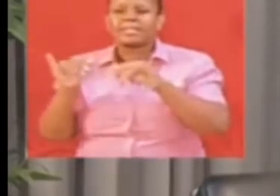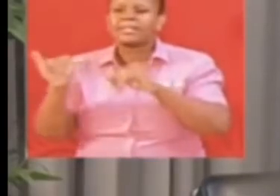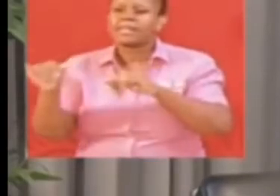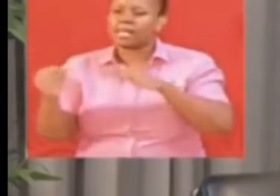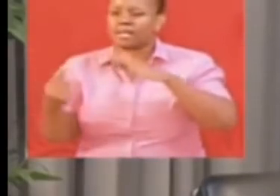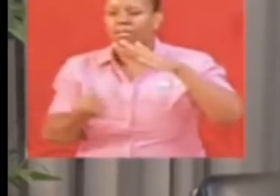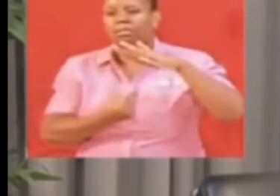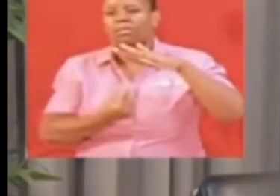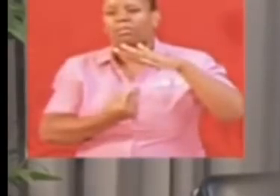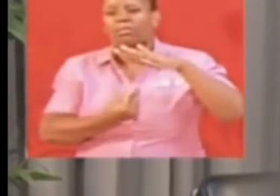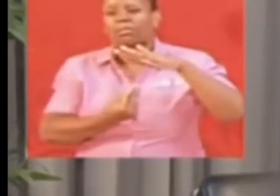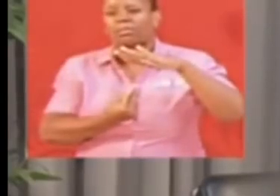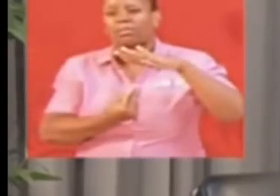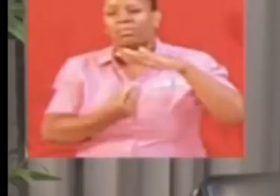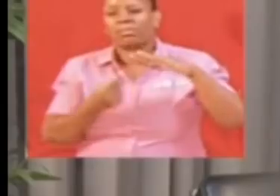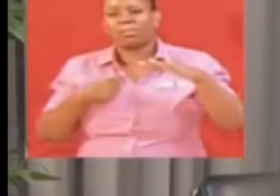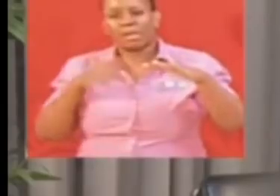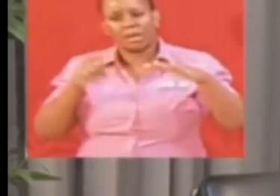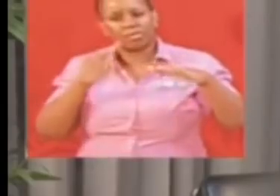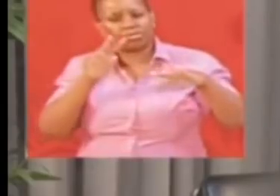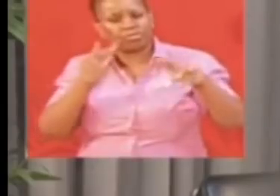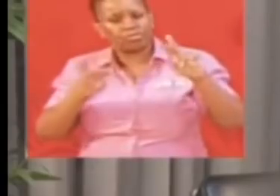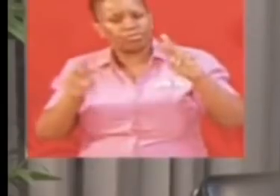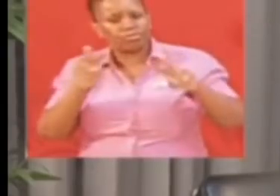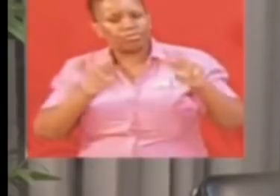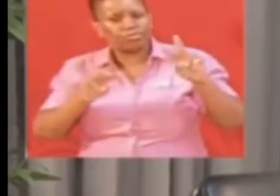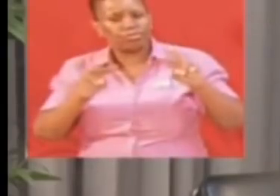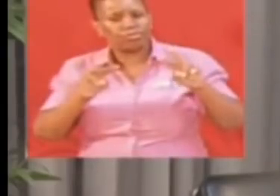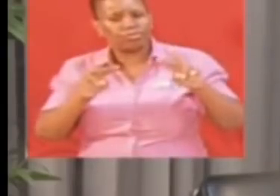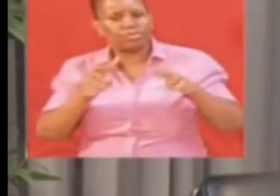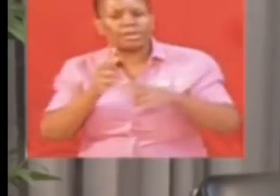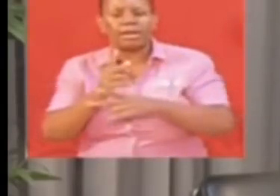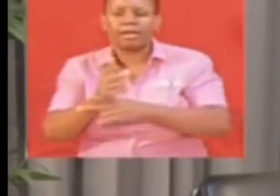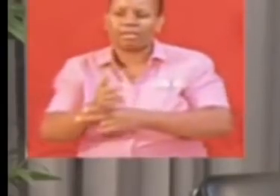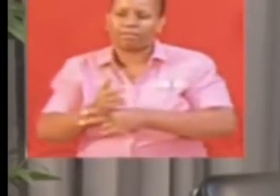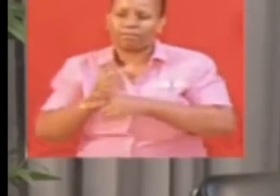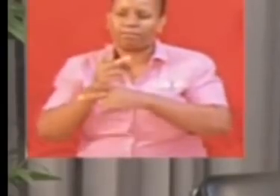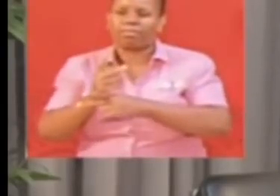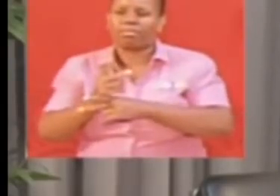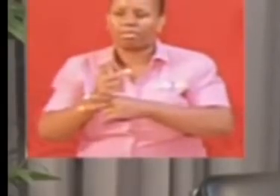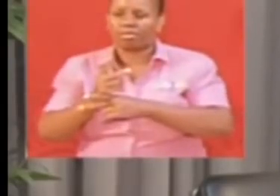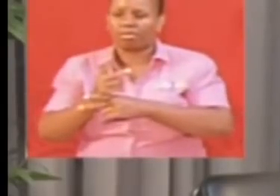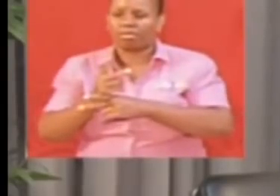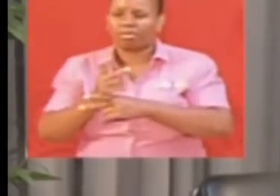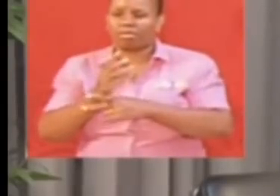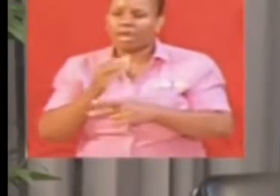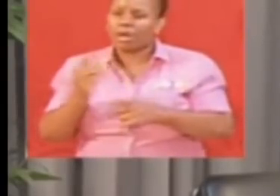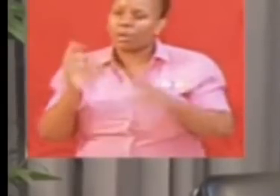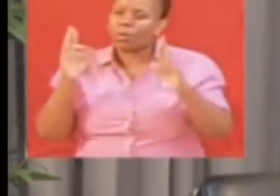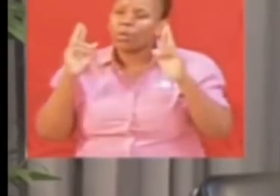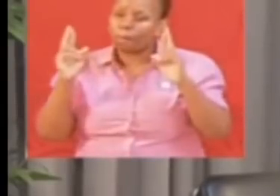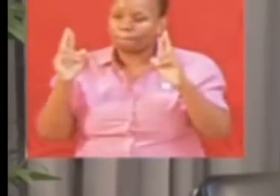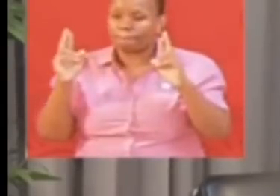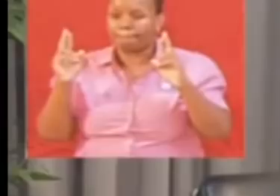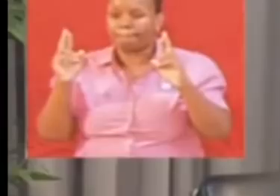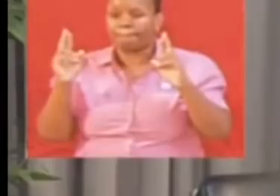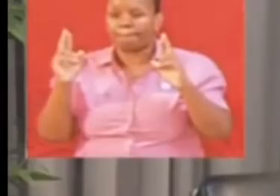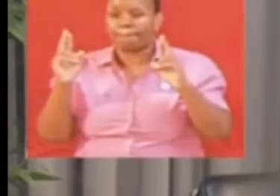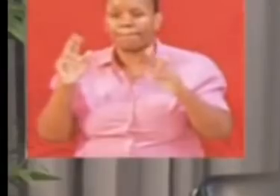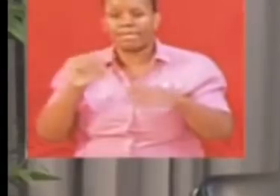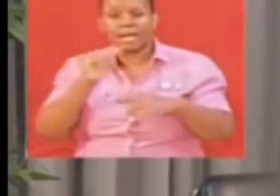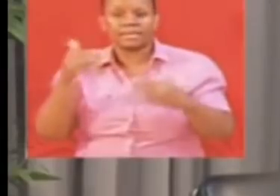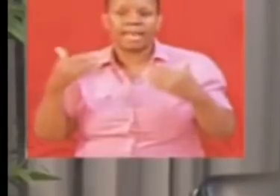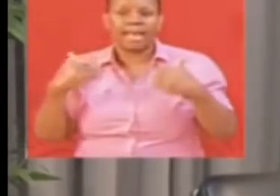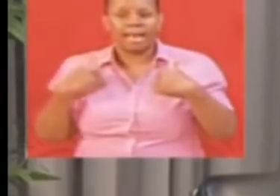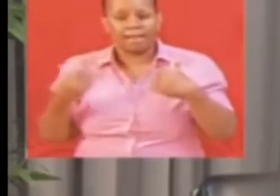patients as soon as we see any level of risk. We hope to mitigate against any disastrous events in terms of mortality occurring at